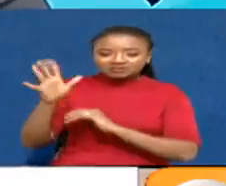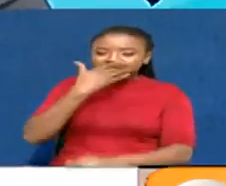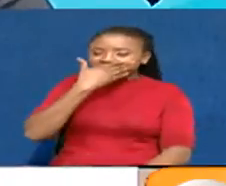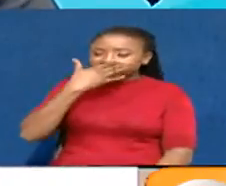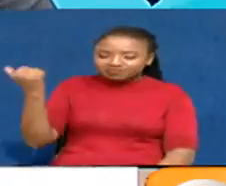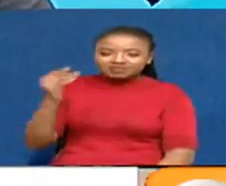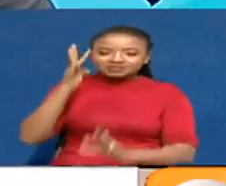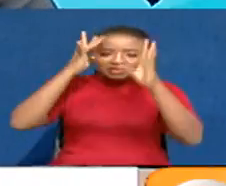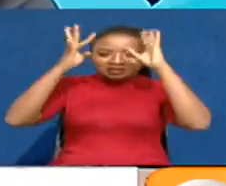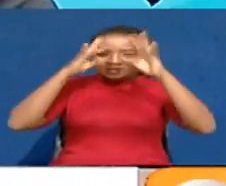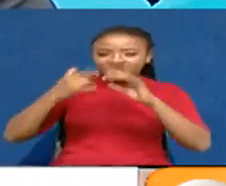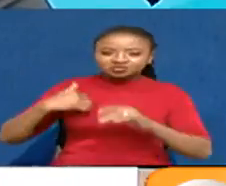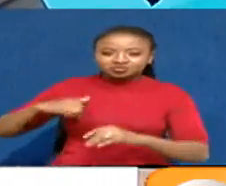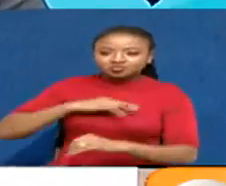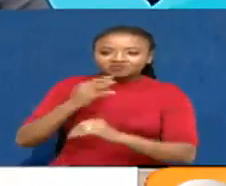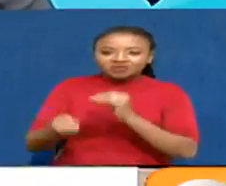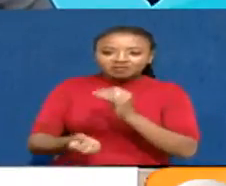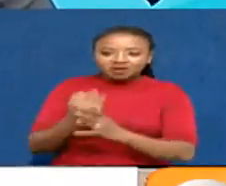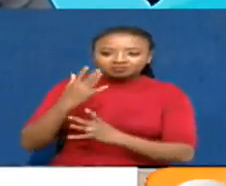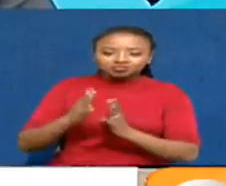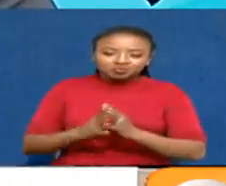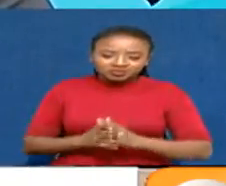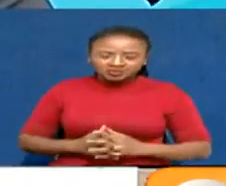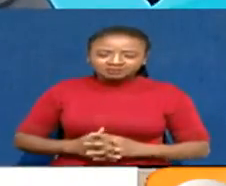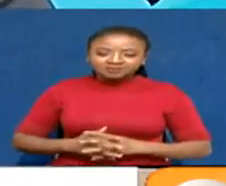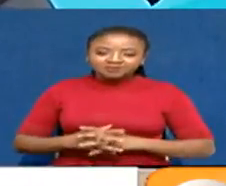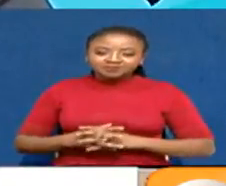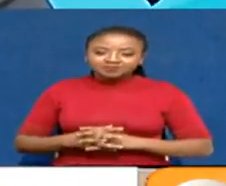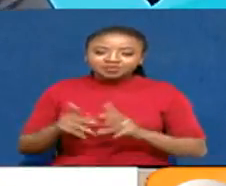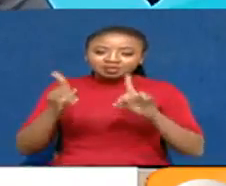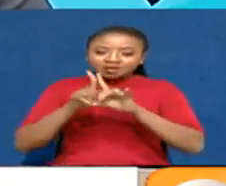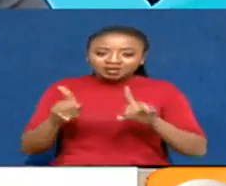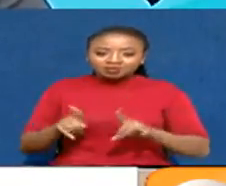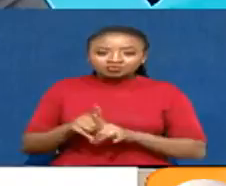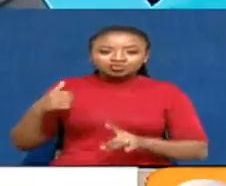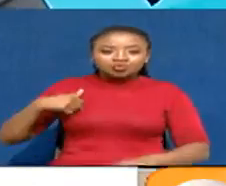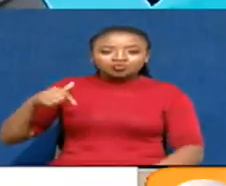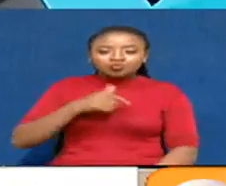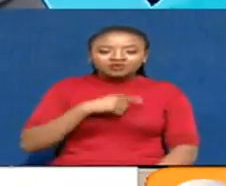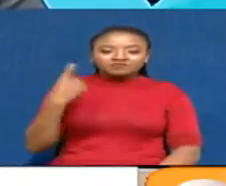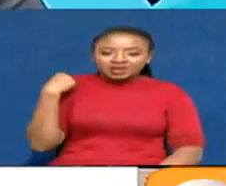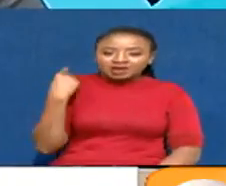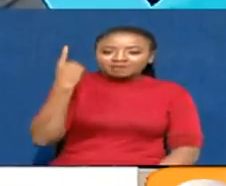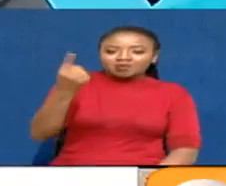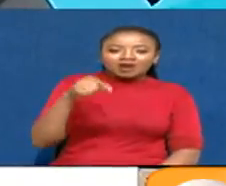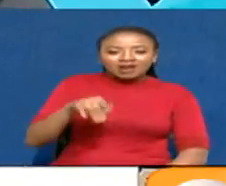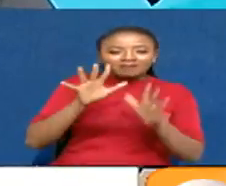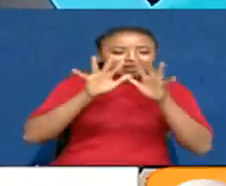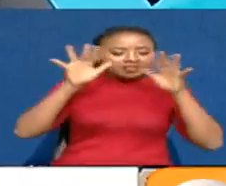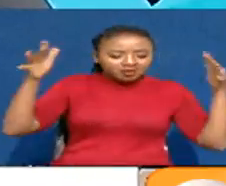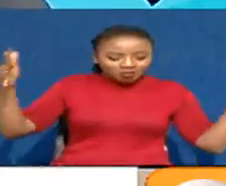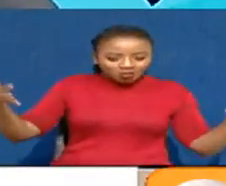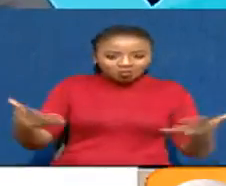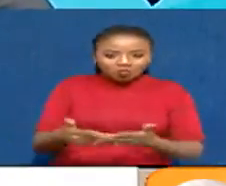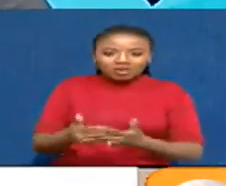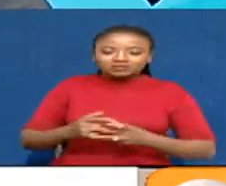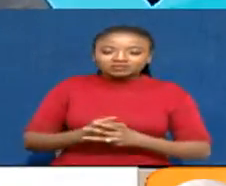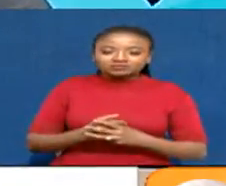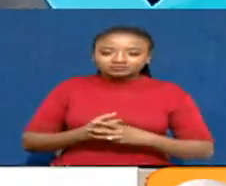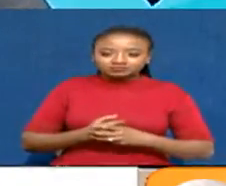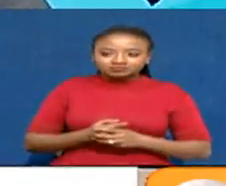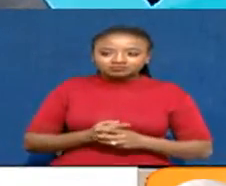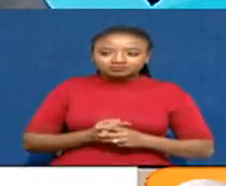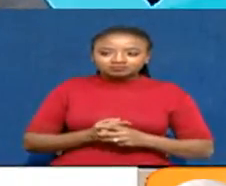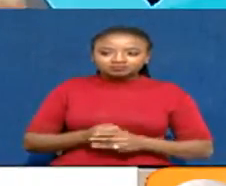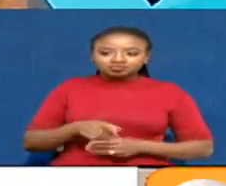that we've ever come up with. The other thing is that we have been number one in the world on the fintech